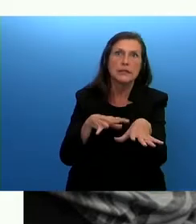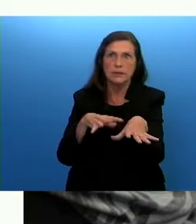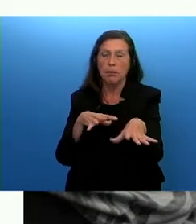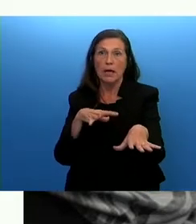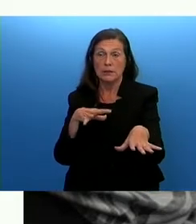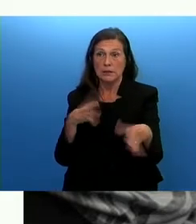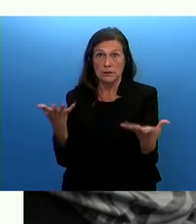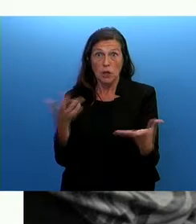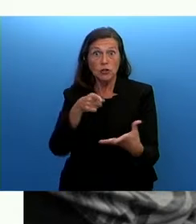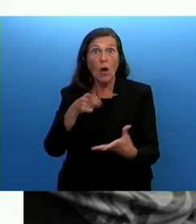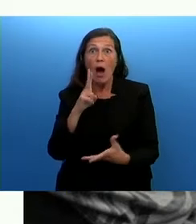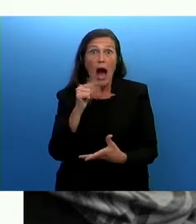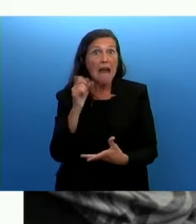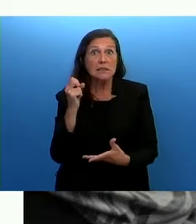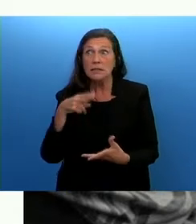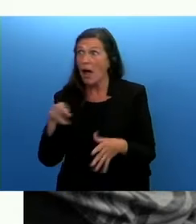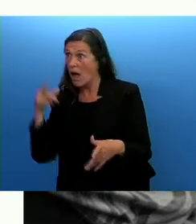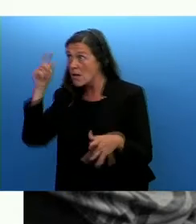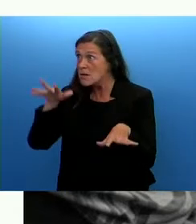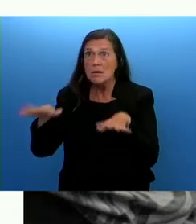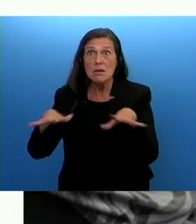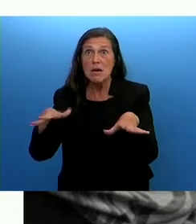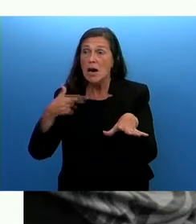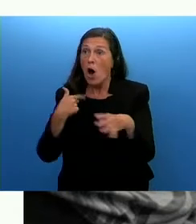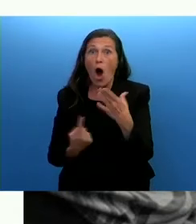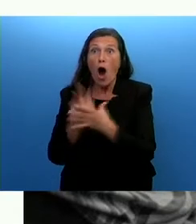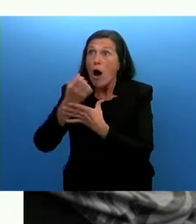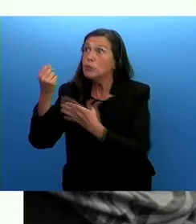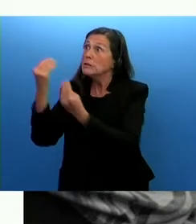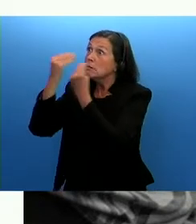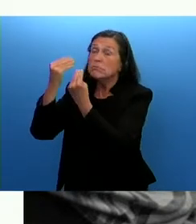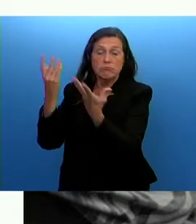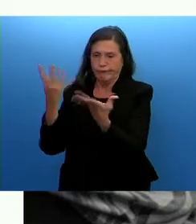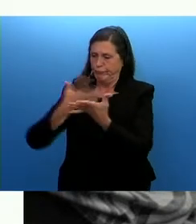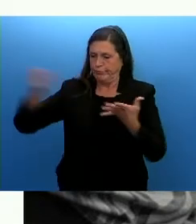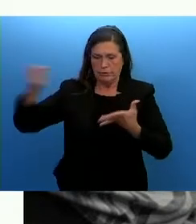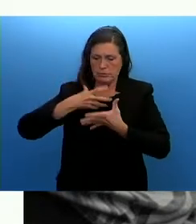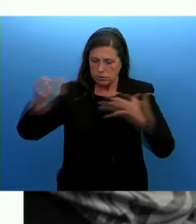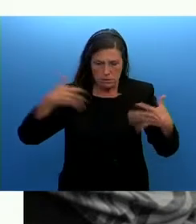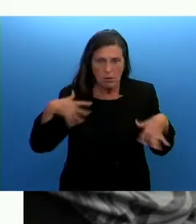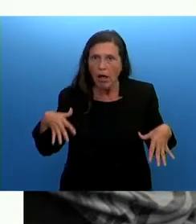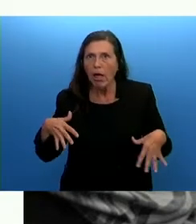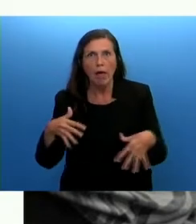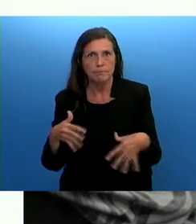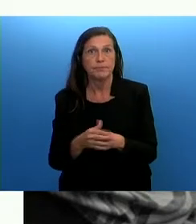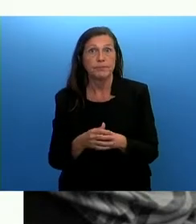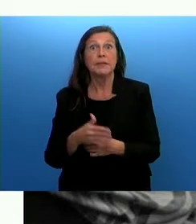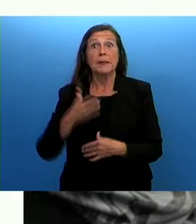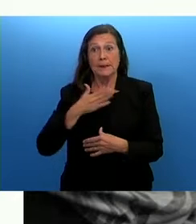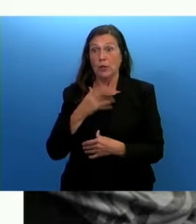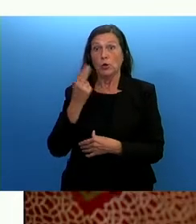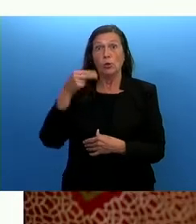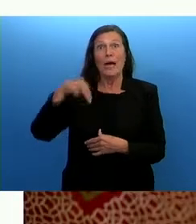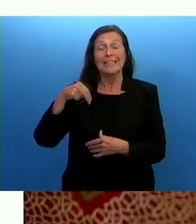deprived Hassan of accessing any further opportunities. With the support of my colleagues in UNHCR,